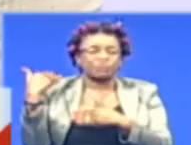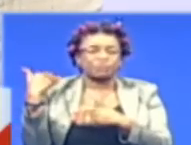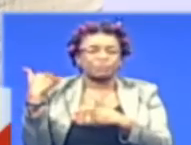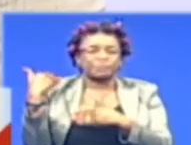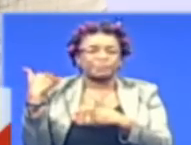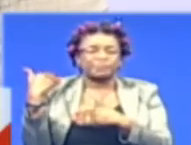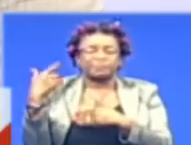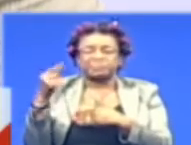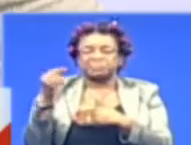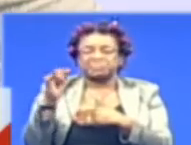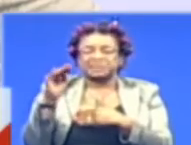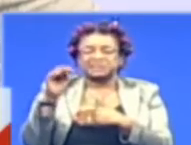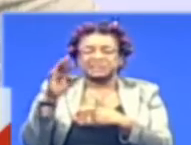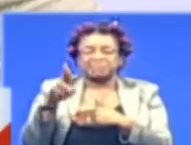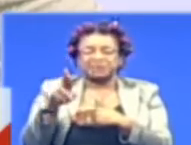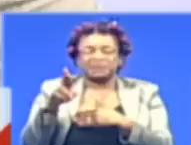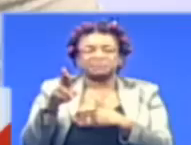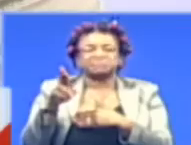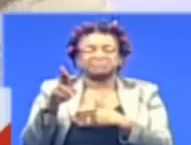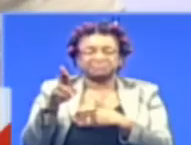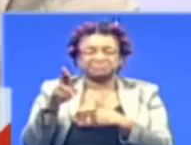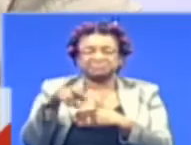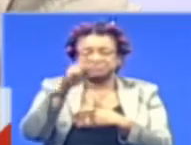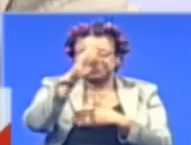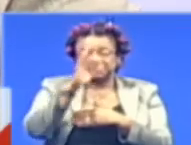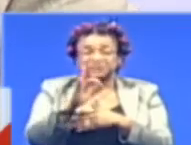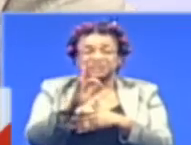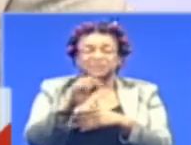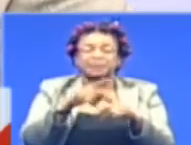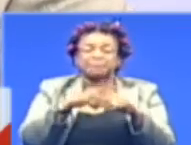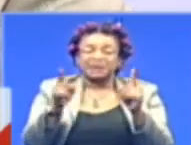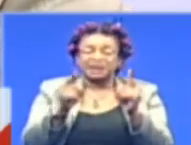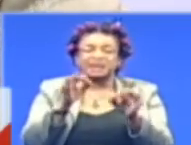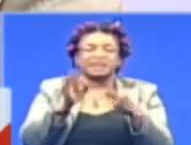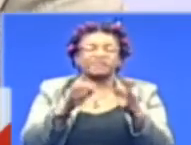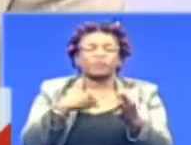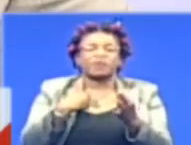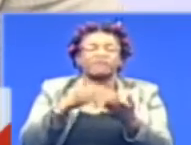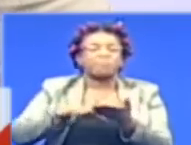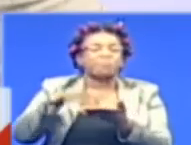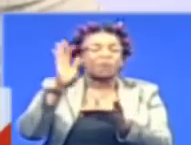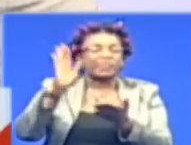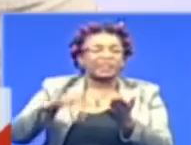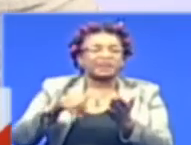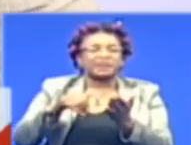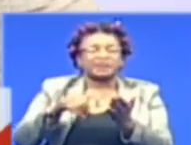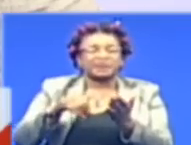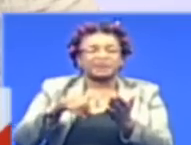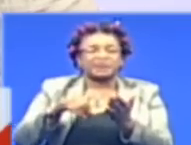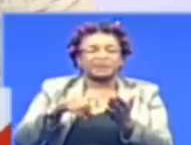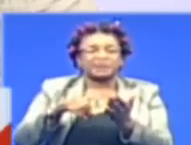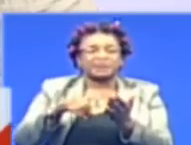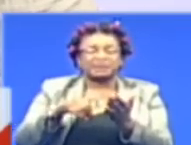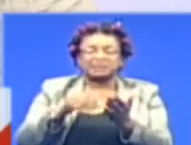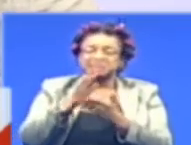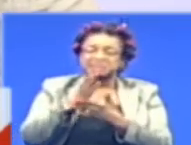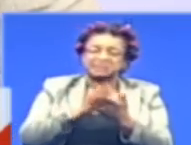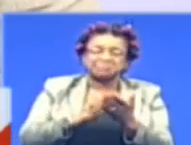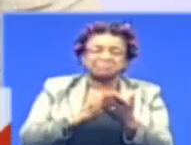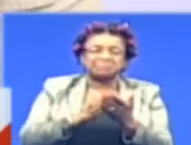timber is critical, you know, but if at all we have more than adequate percentage of forest